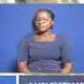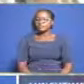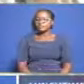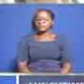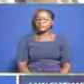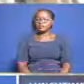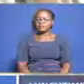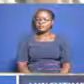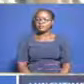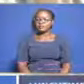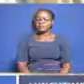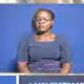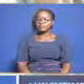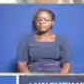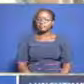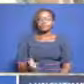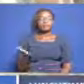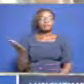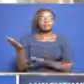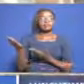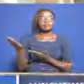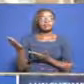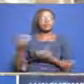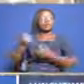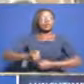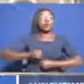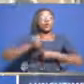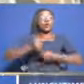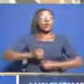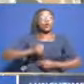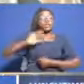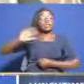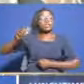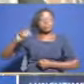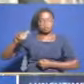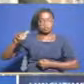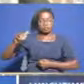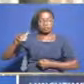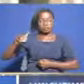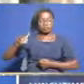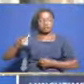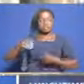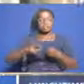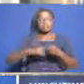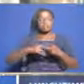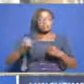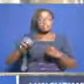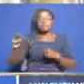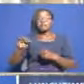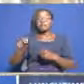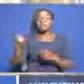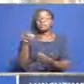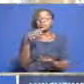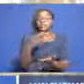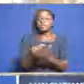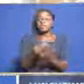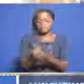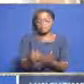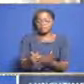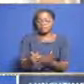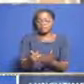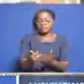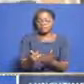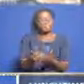The four-story ultra-modern market in Ngong Town, built at a cost of 700 million shillings, is built to be